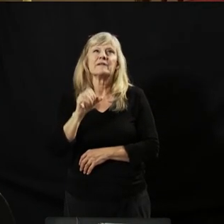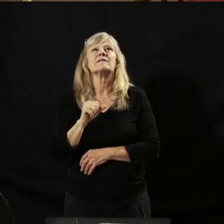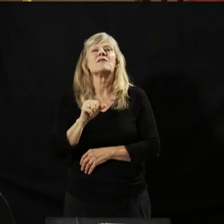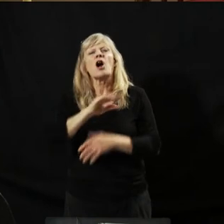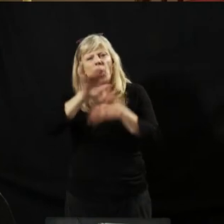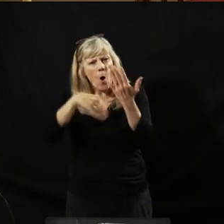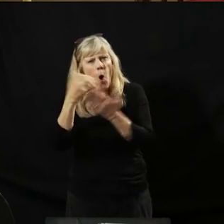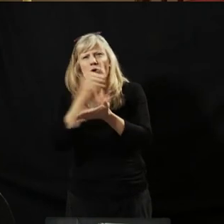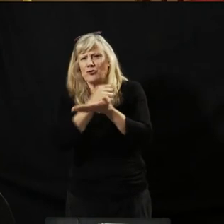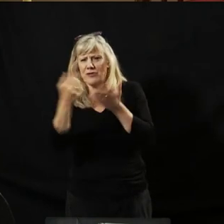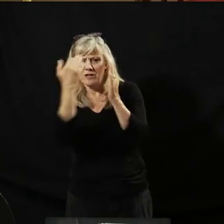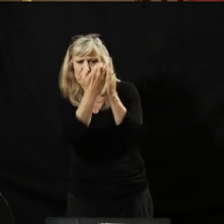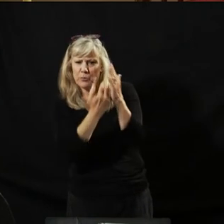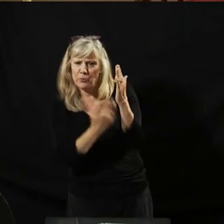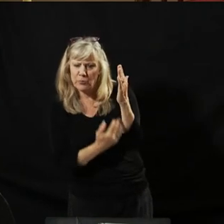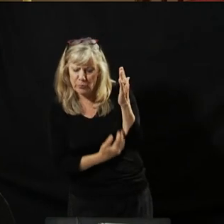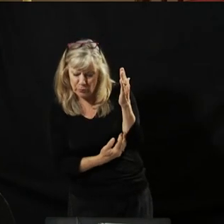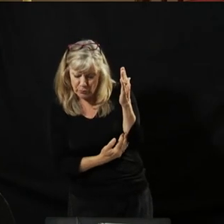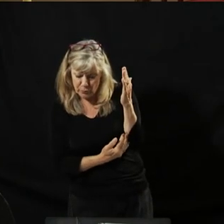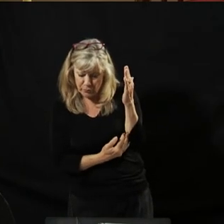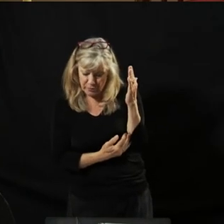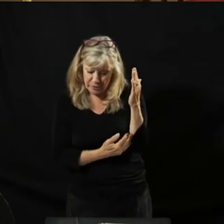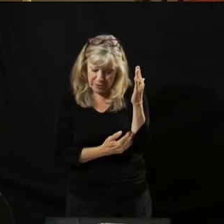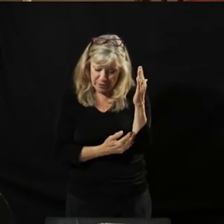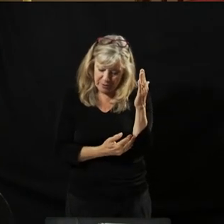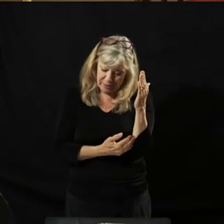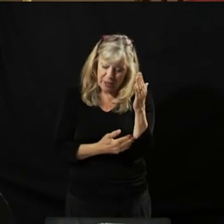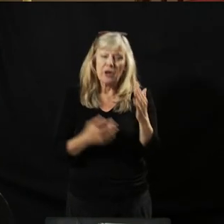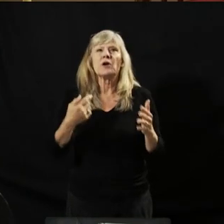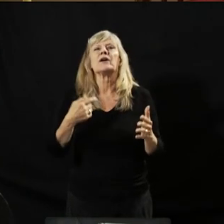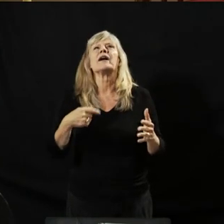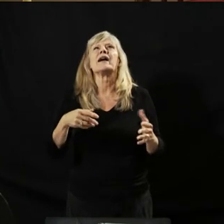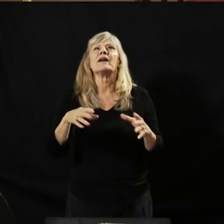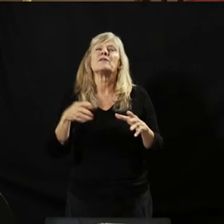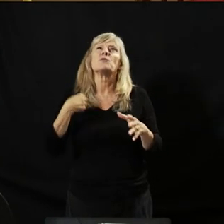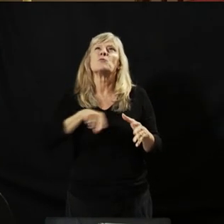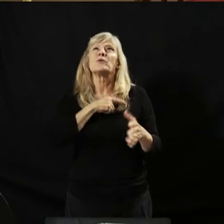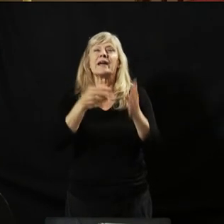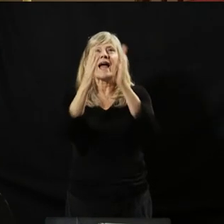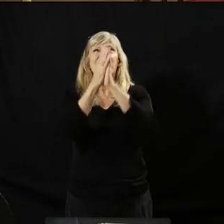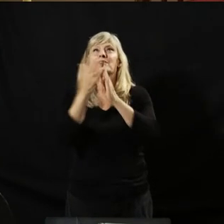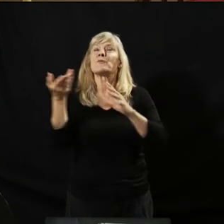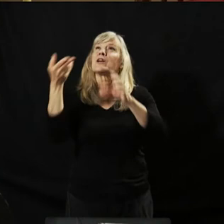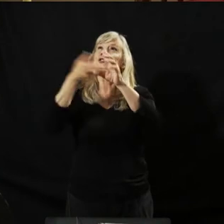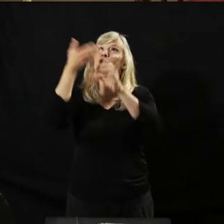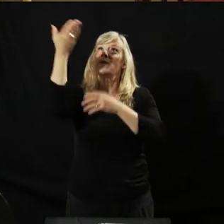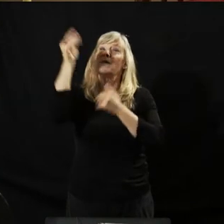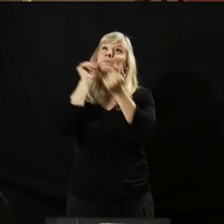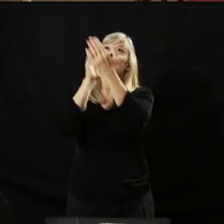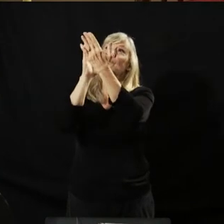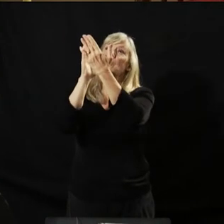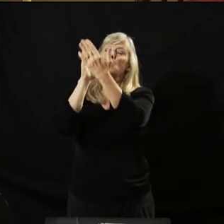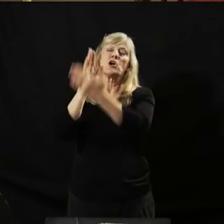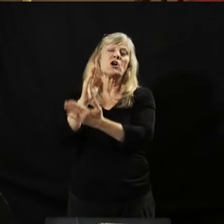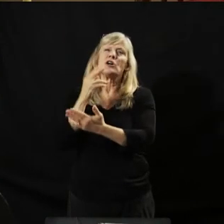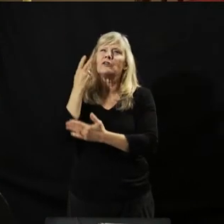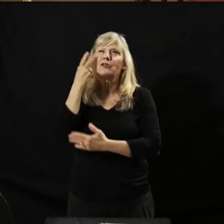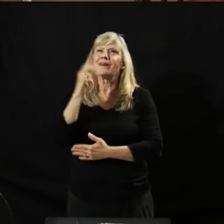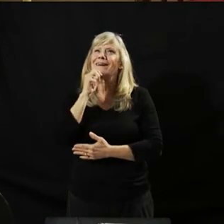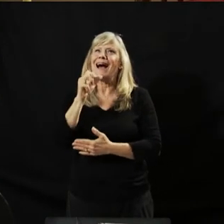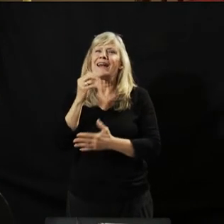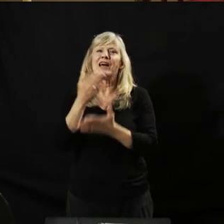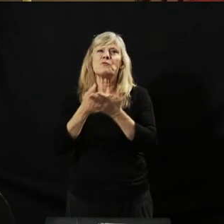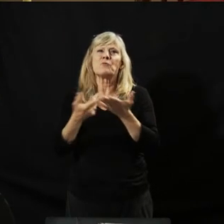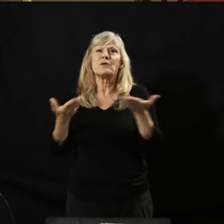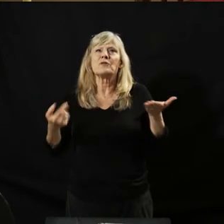your saints. Admit us, we beseech you, into their company, not weighing our merits, but granting us